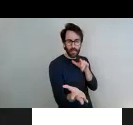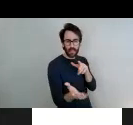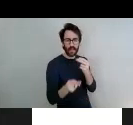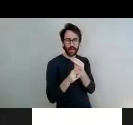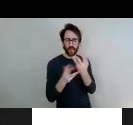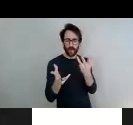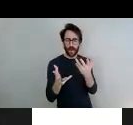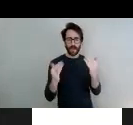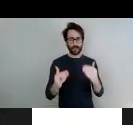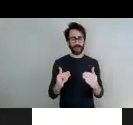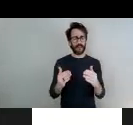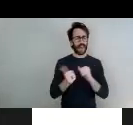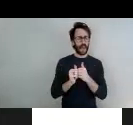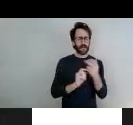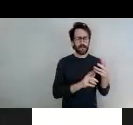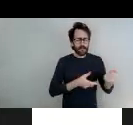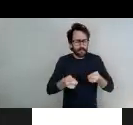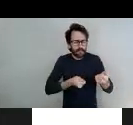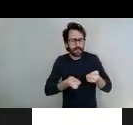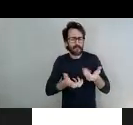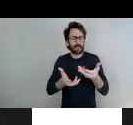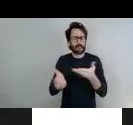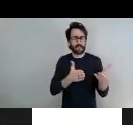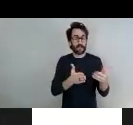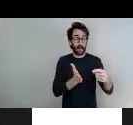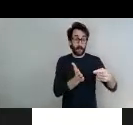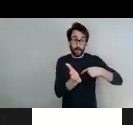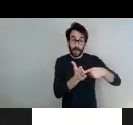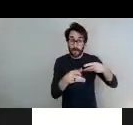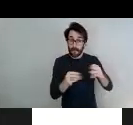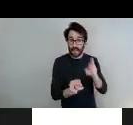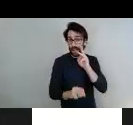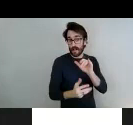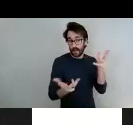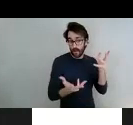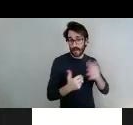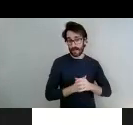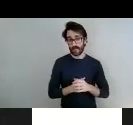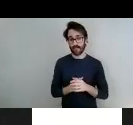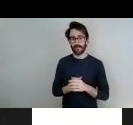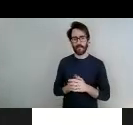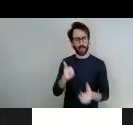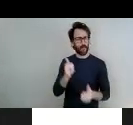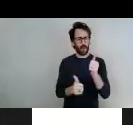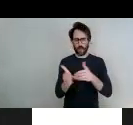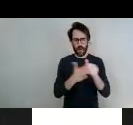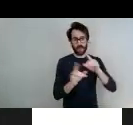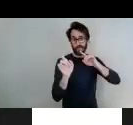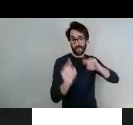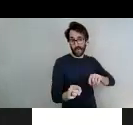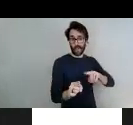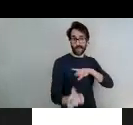methods, the payment methods that they're frequently using, top reported frauds, impact